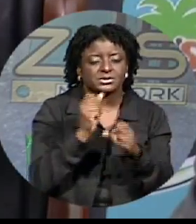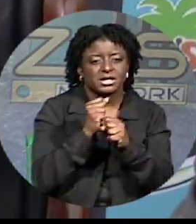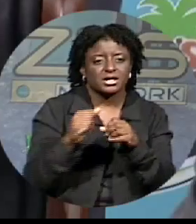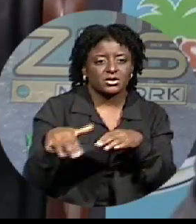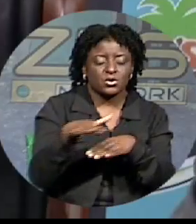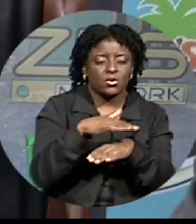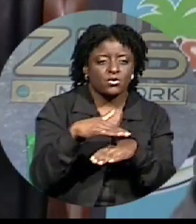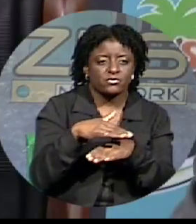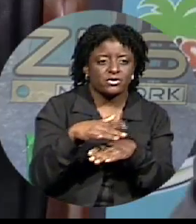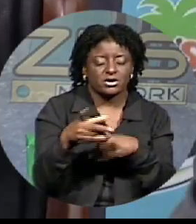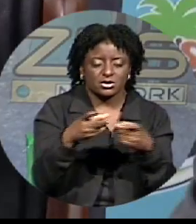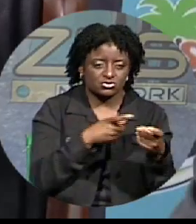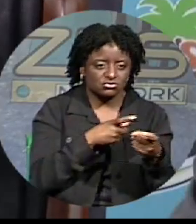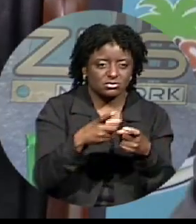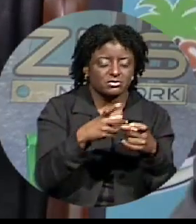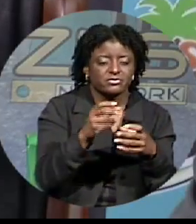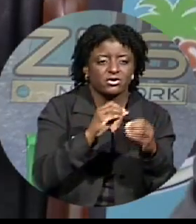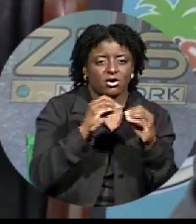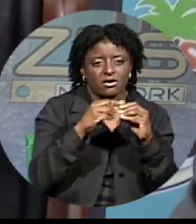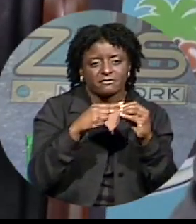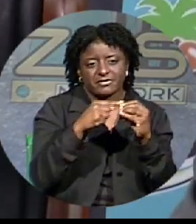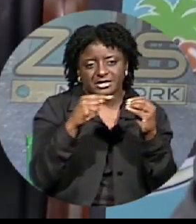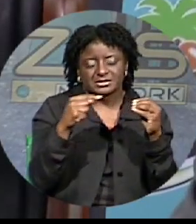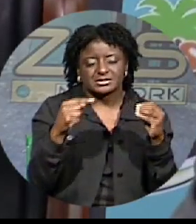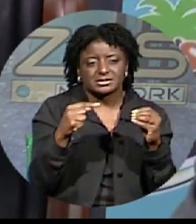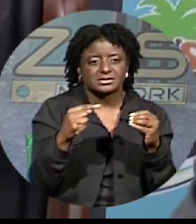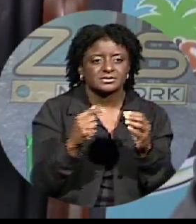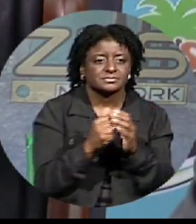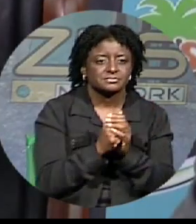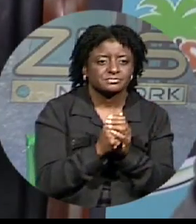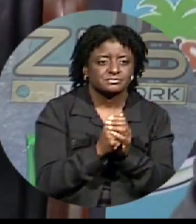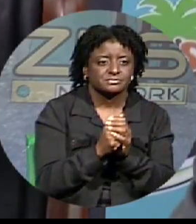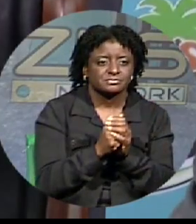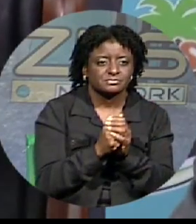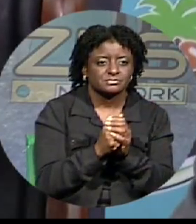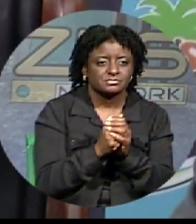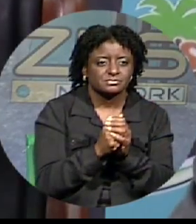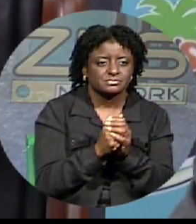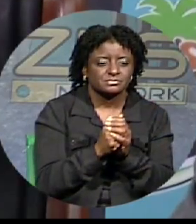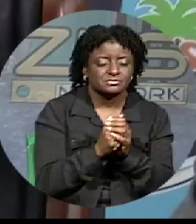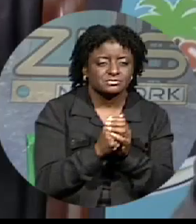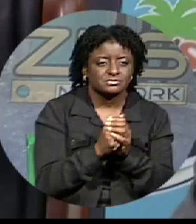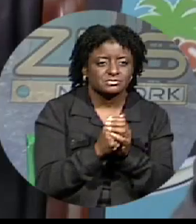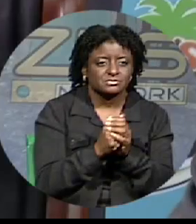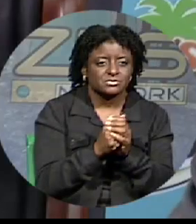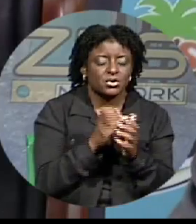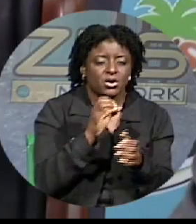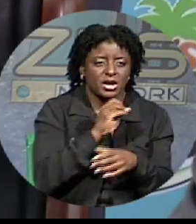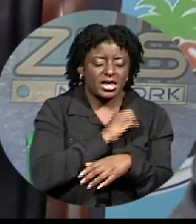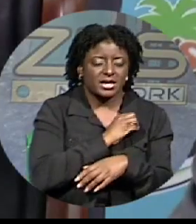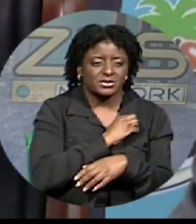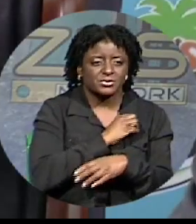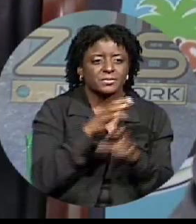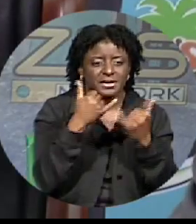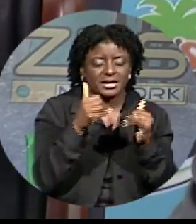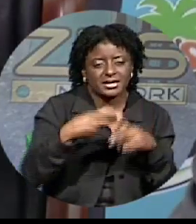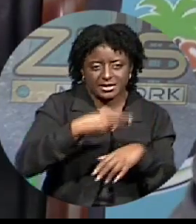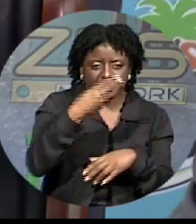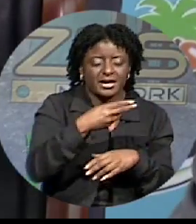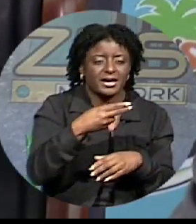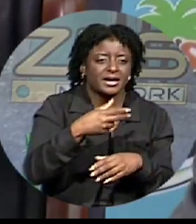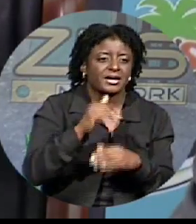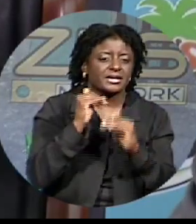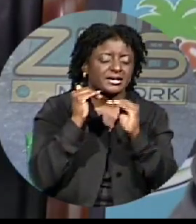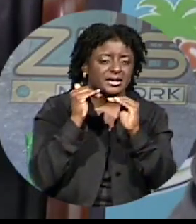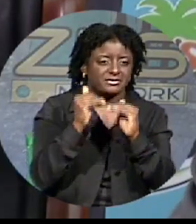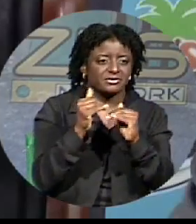and he's been a great leader. And, that rubs off on all of us. Our O-line has been playing at an extremely high level. And, coming into this